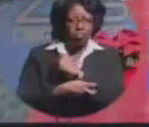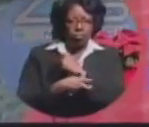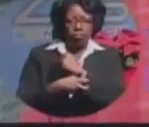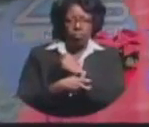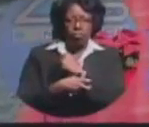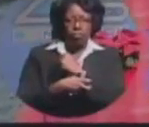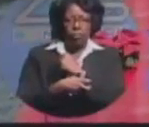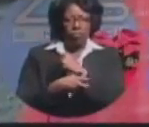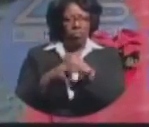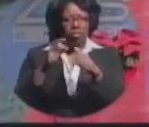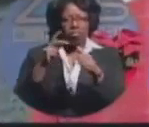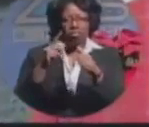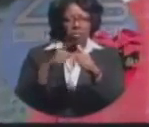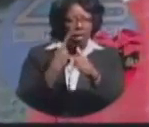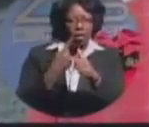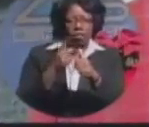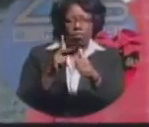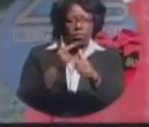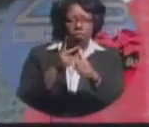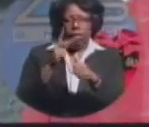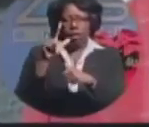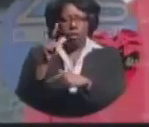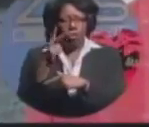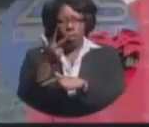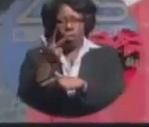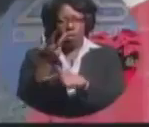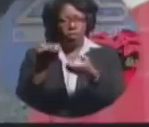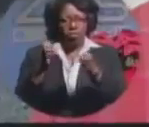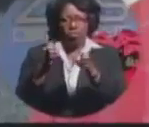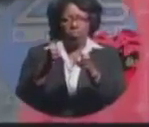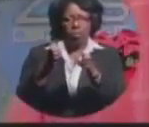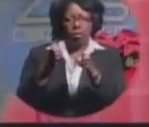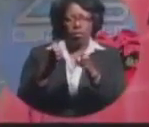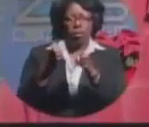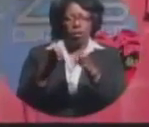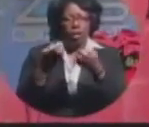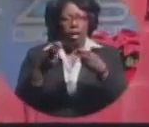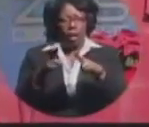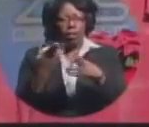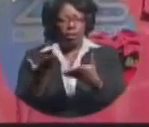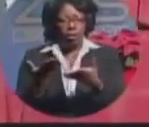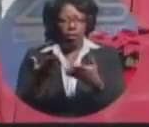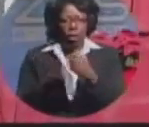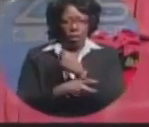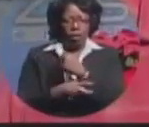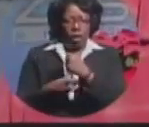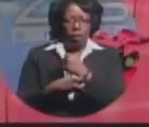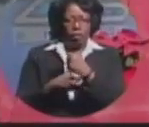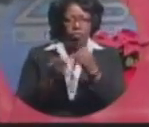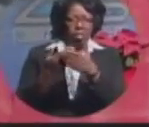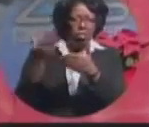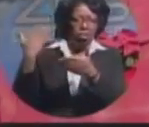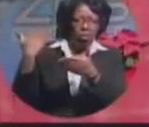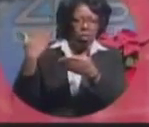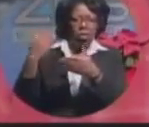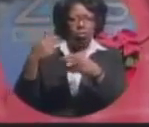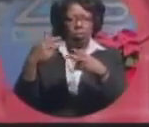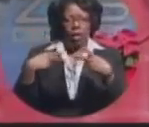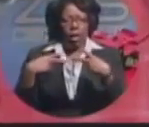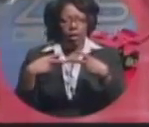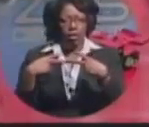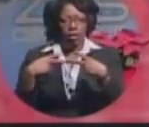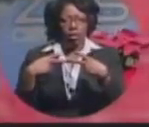second or third incident here involving copper theft. You know, at one point in time we had the ban on the